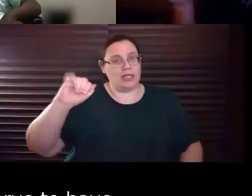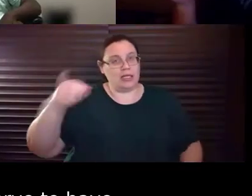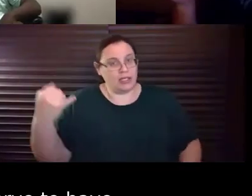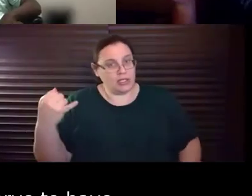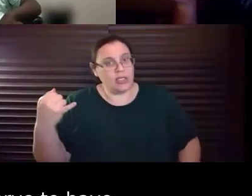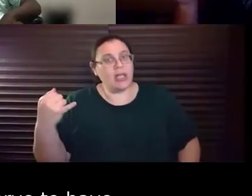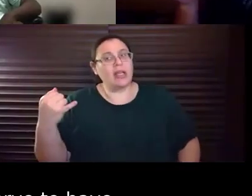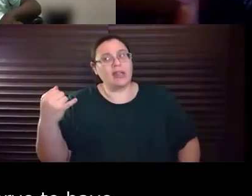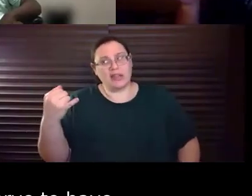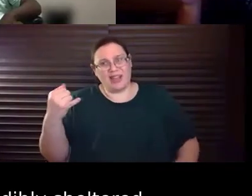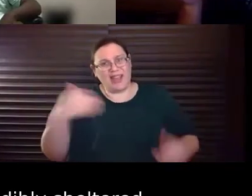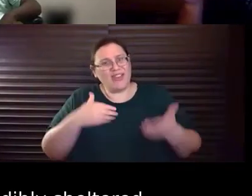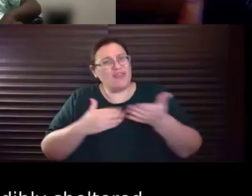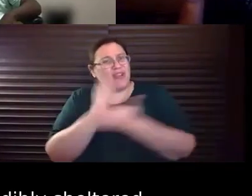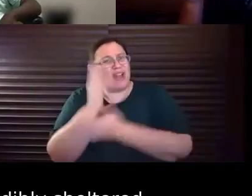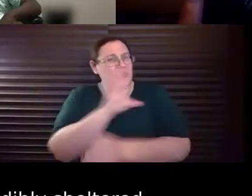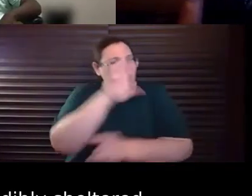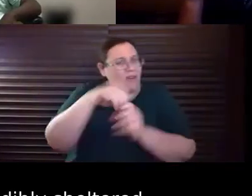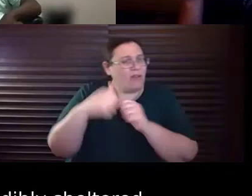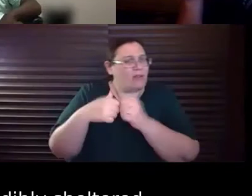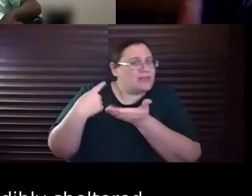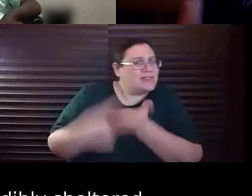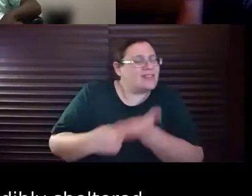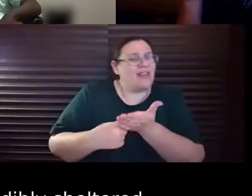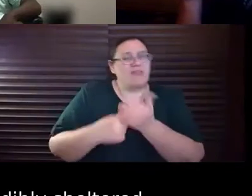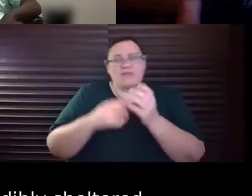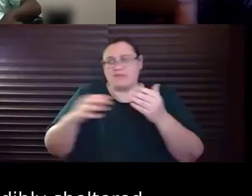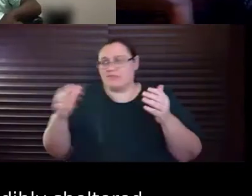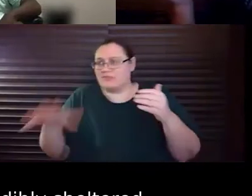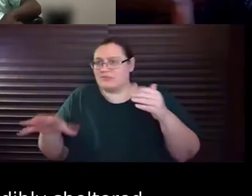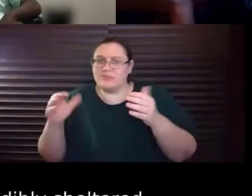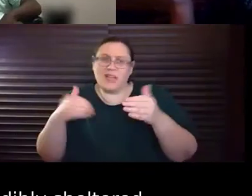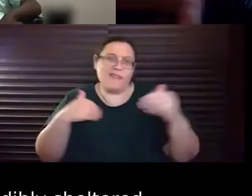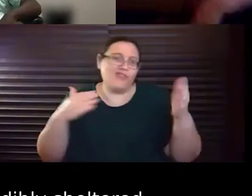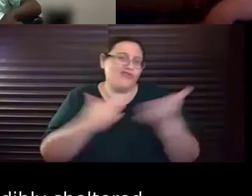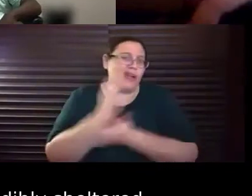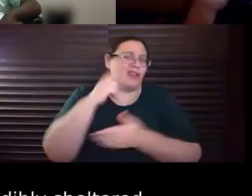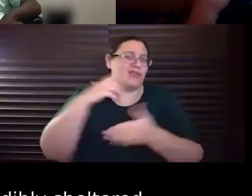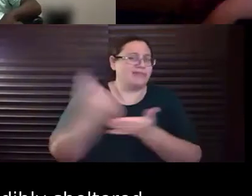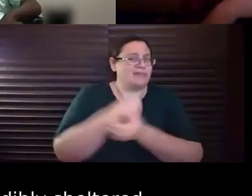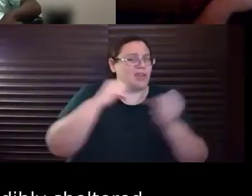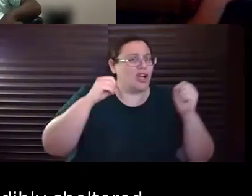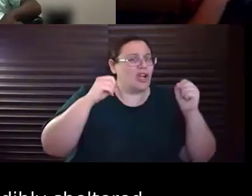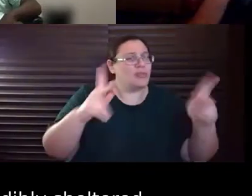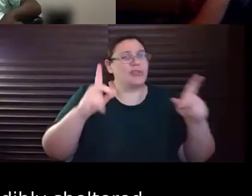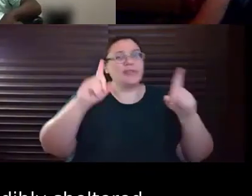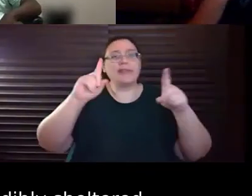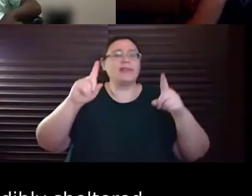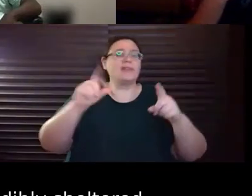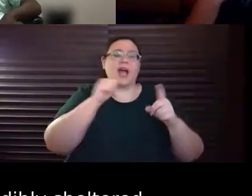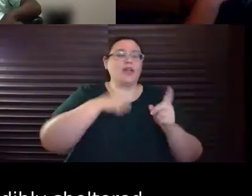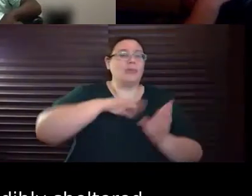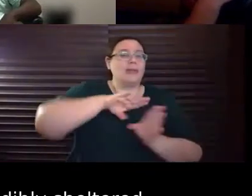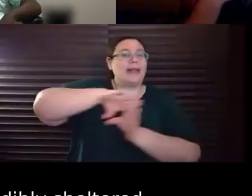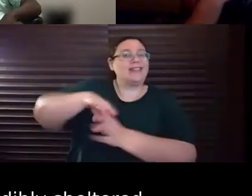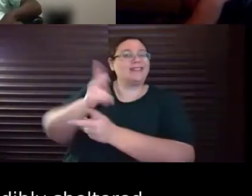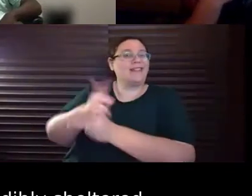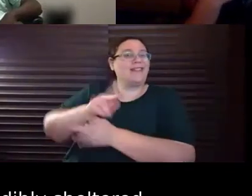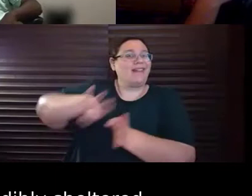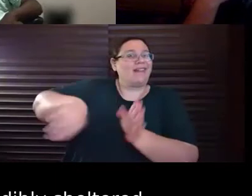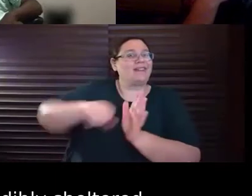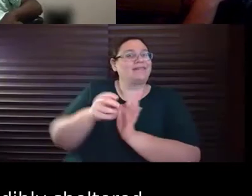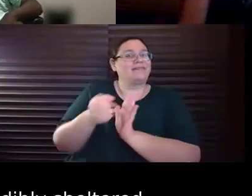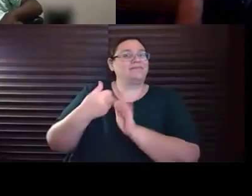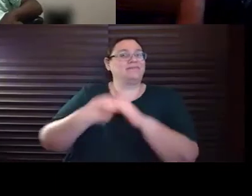at the table that like has been so incredibly, sheltered and shielded from the,